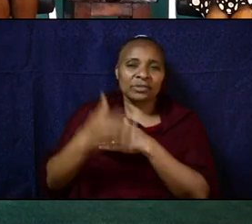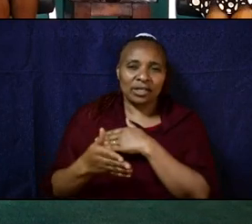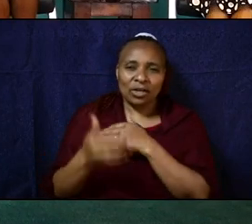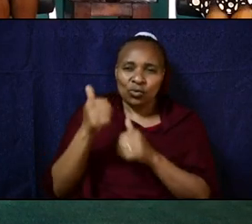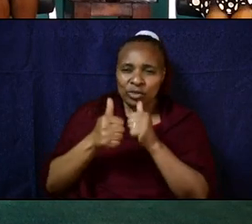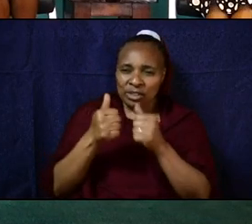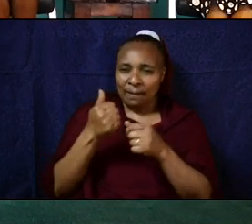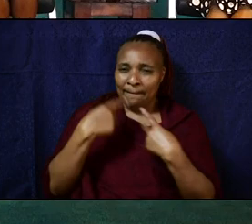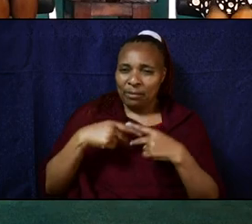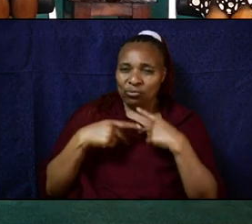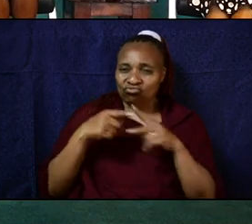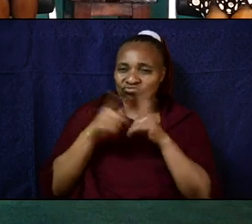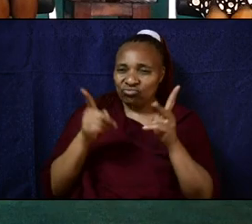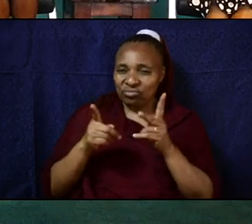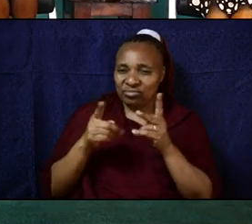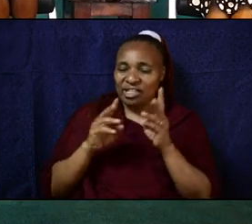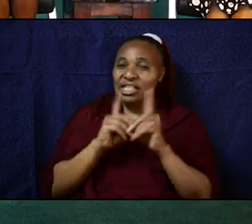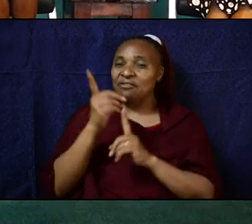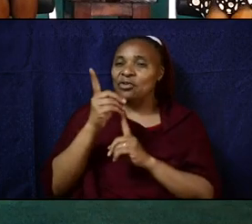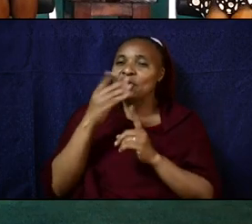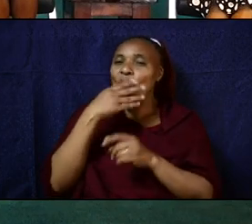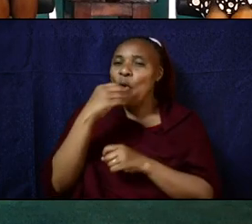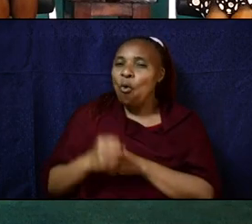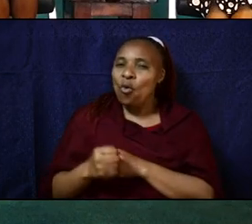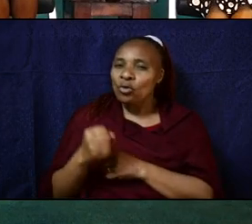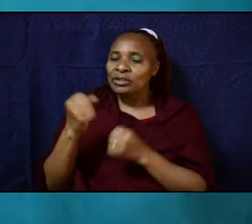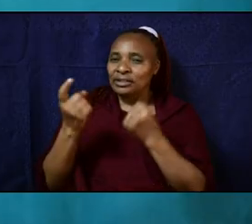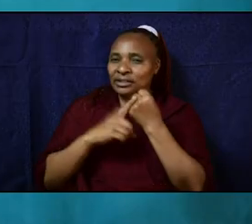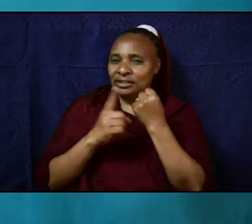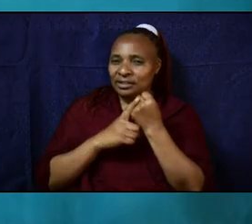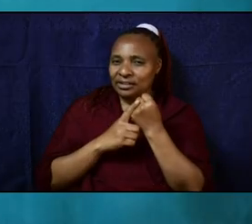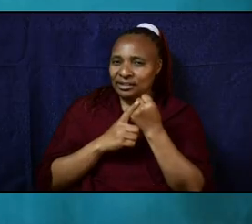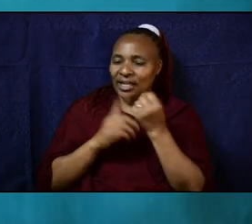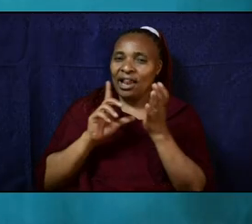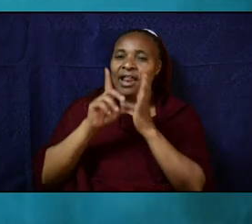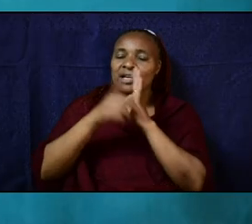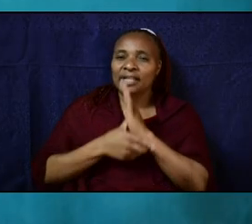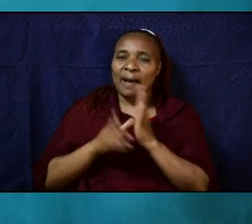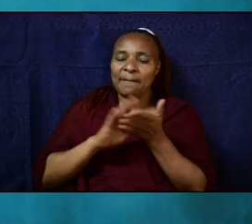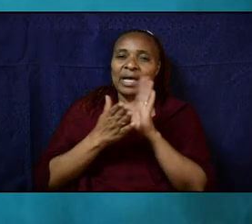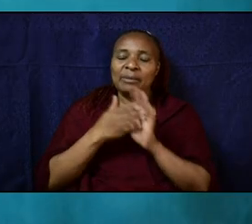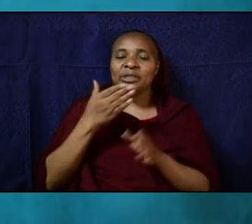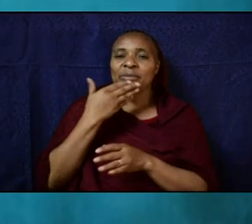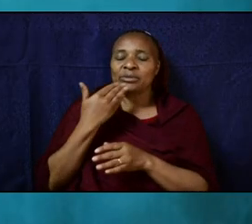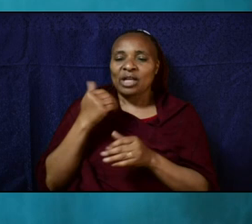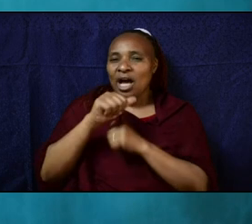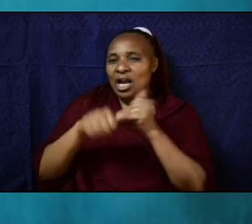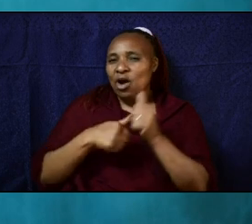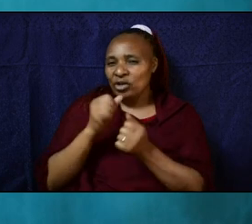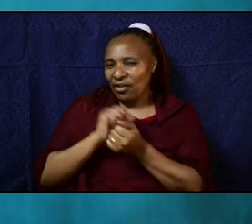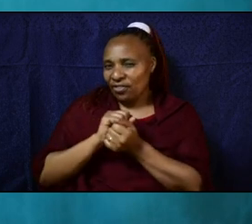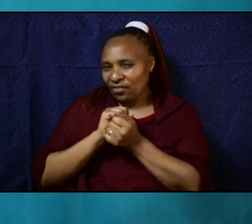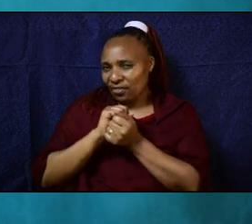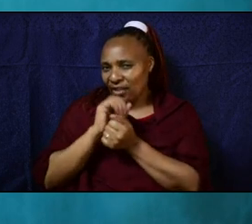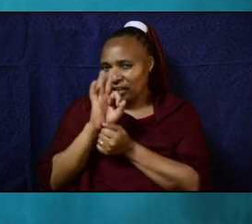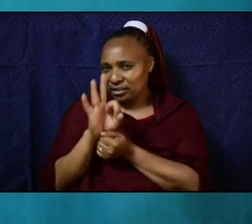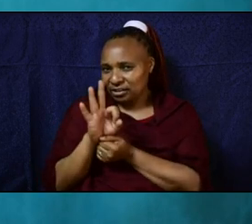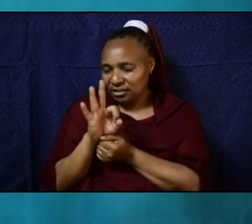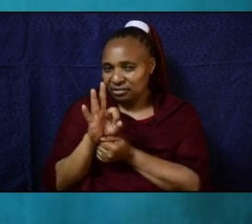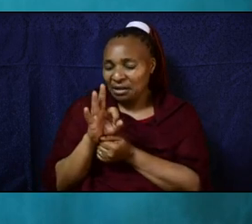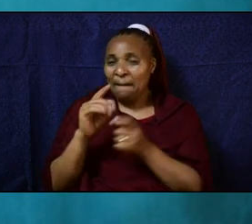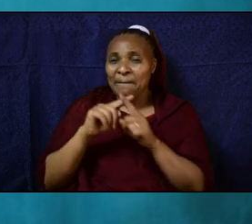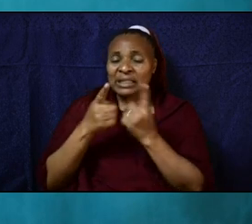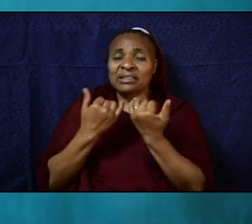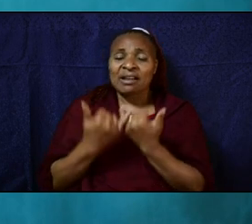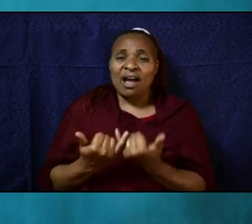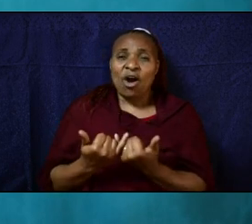people start to develop at the age of 6. And it later gets better when you're around 13. But